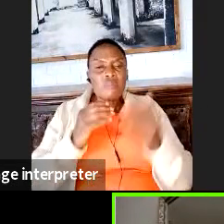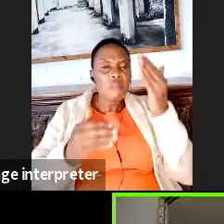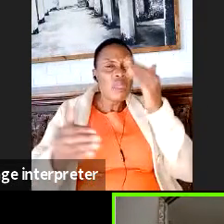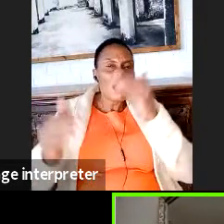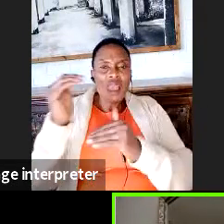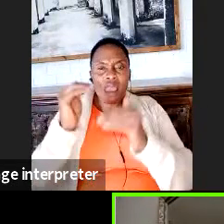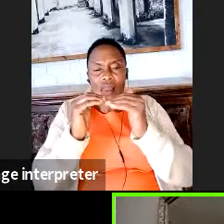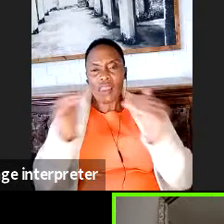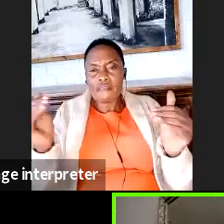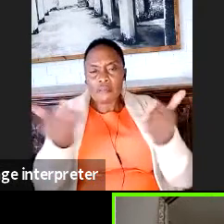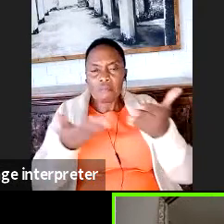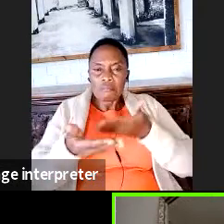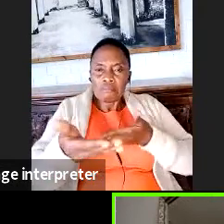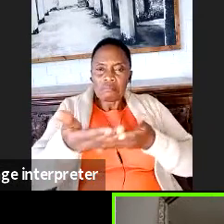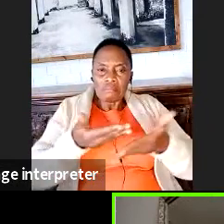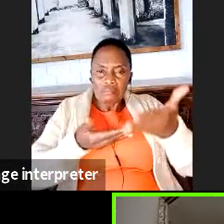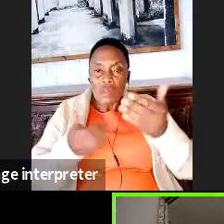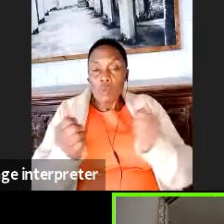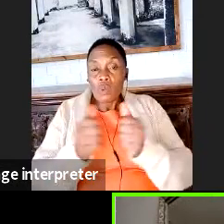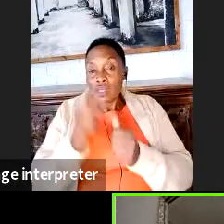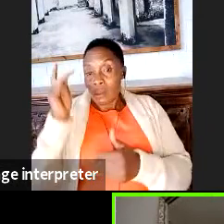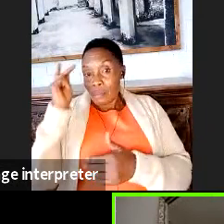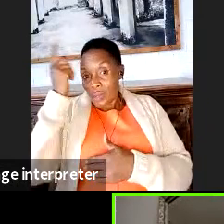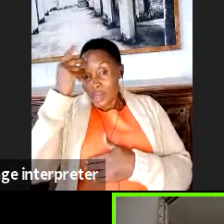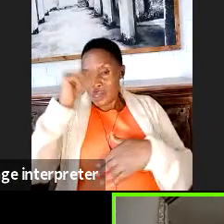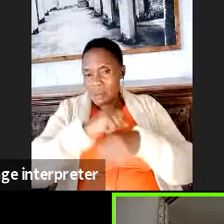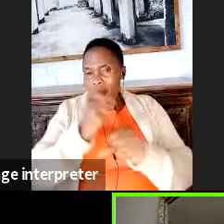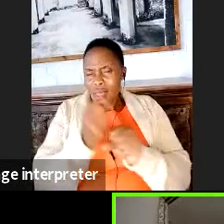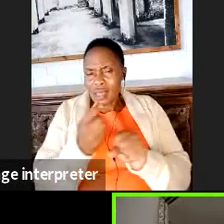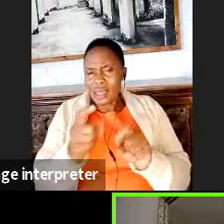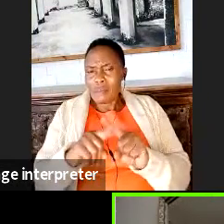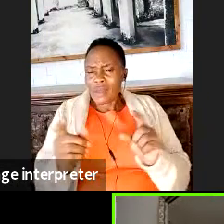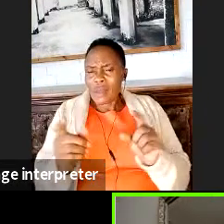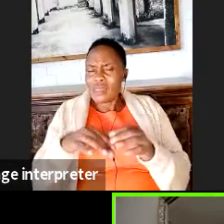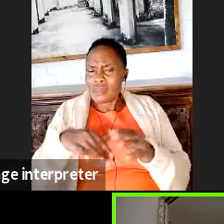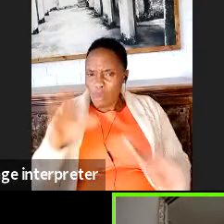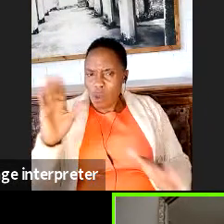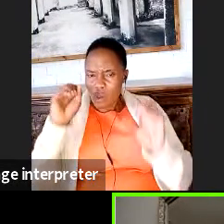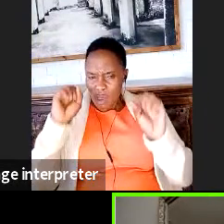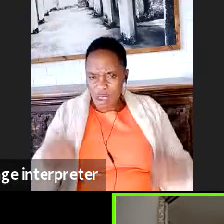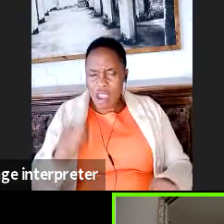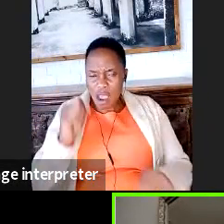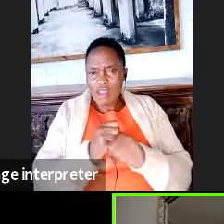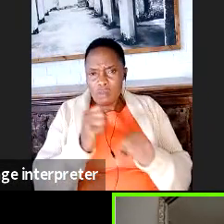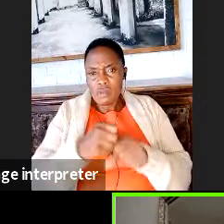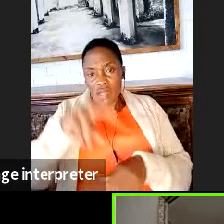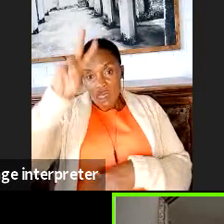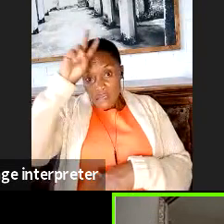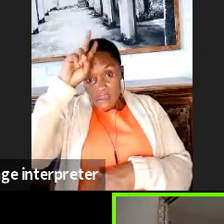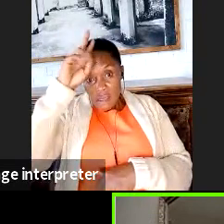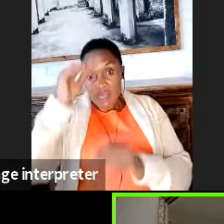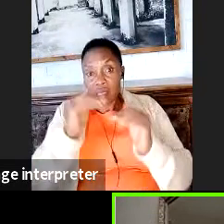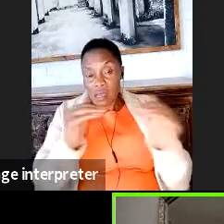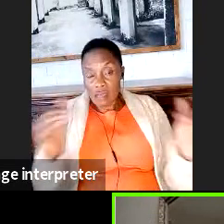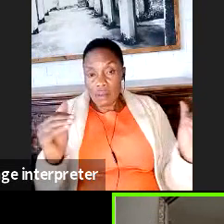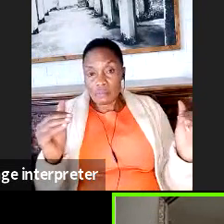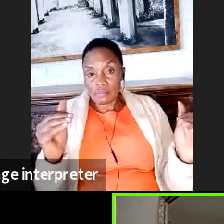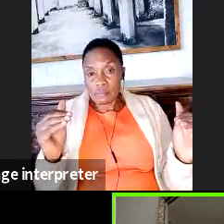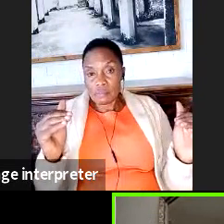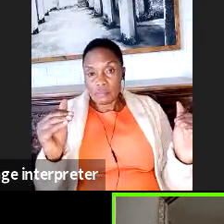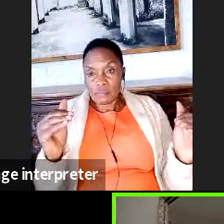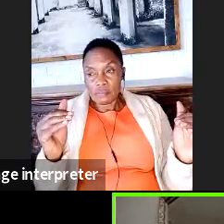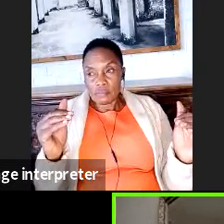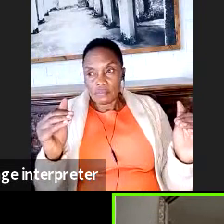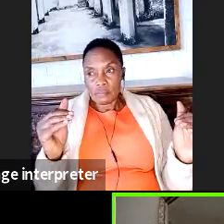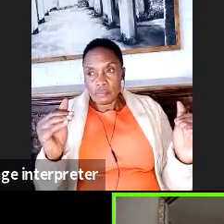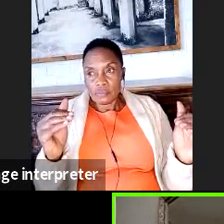engagement with policymakers, but there's so much we can do at grassroots level. For instance, just